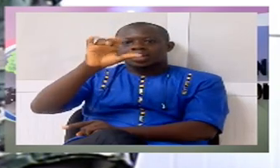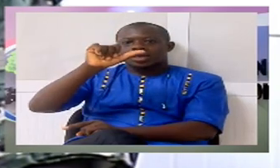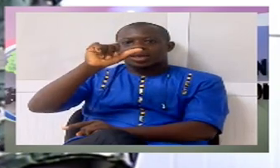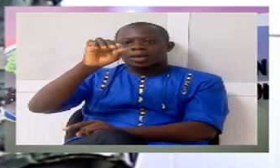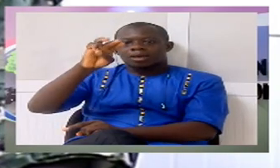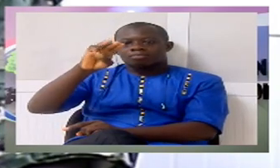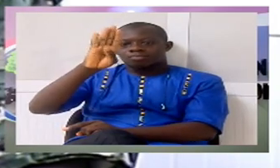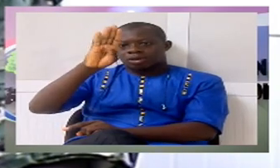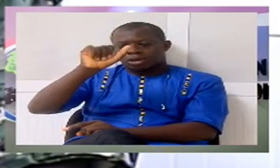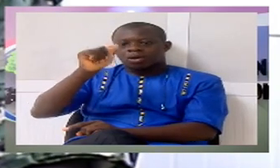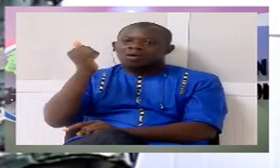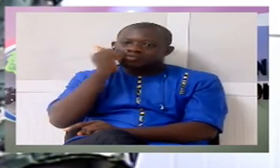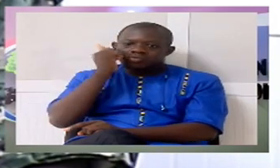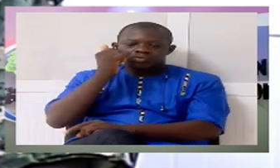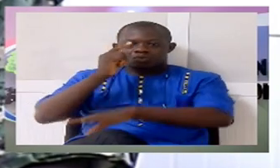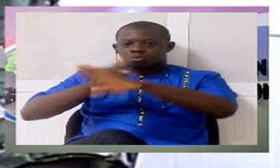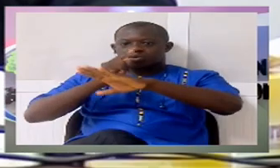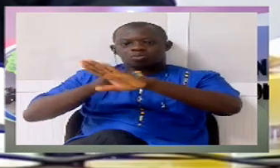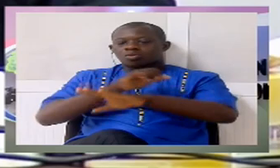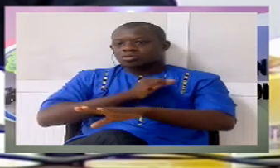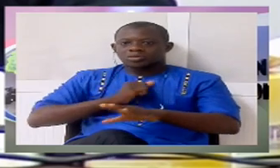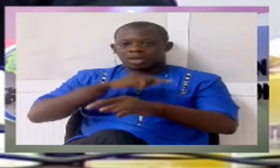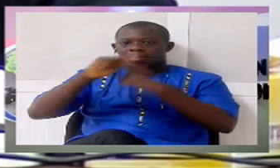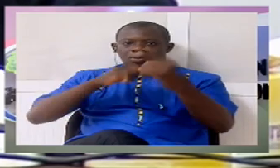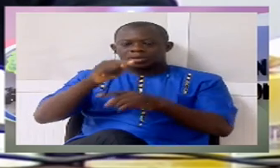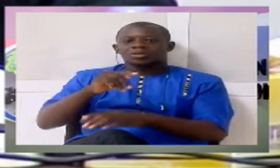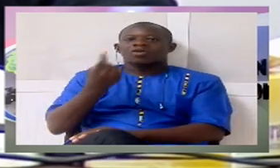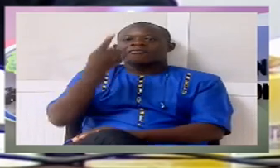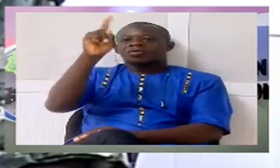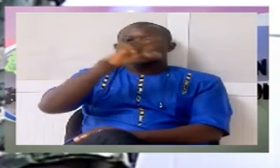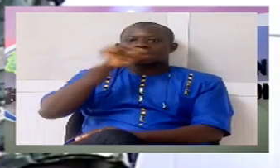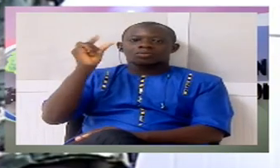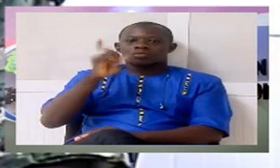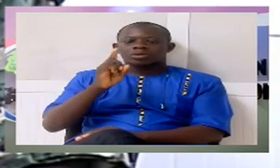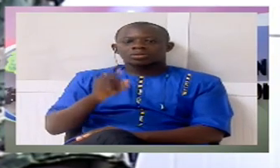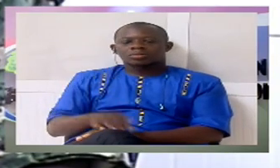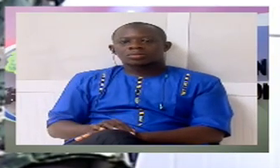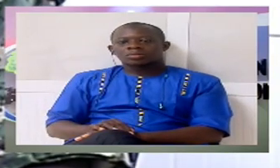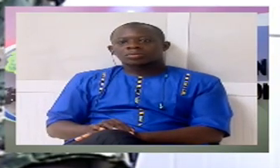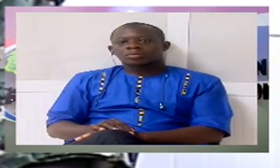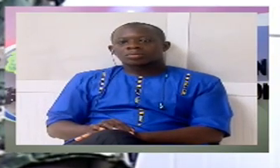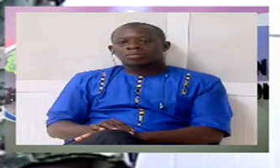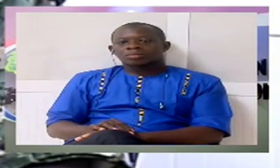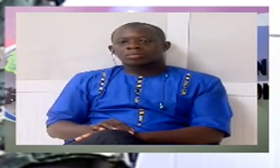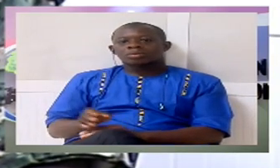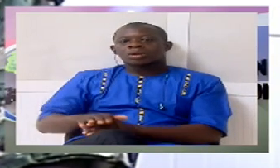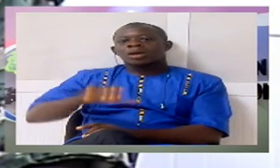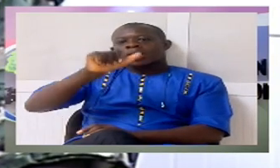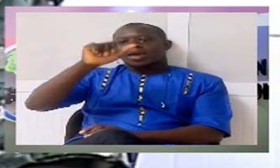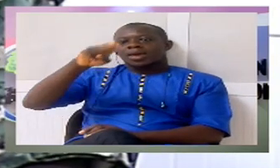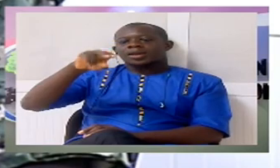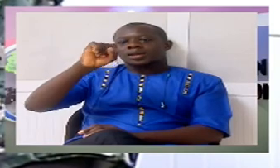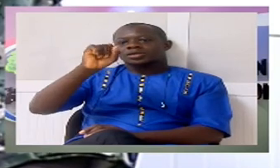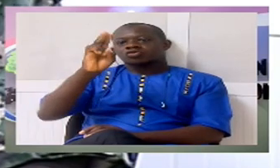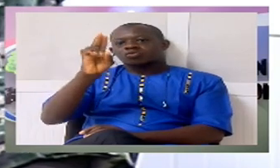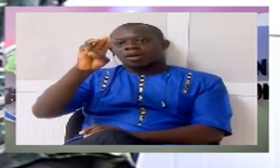General Tamba, always he emphasized that. What's his first name? Tamba. Nakala Tuda? Osman Tamba. Osman